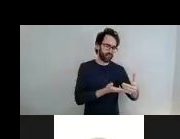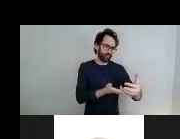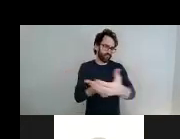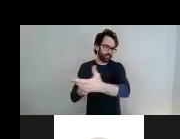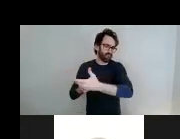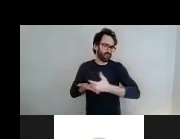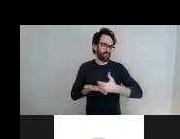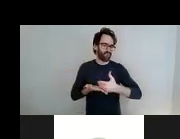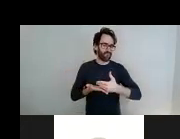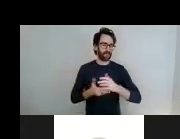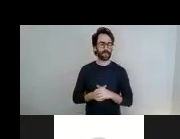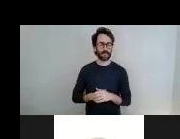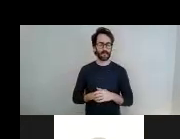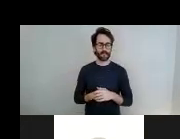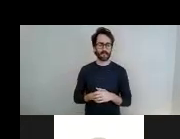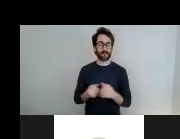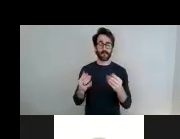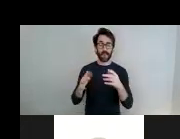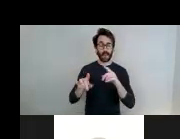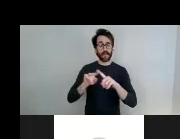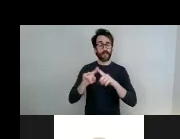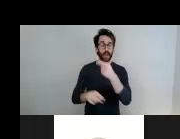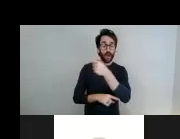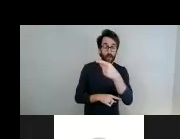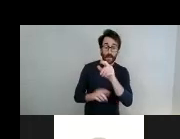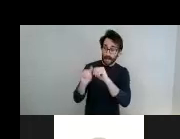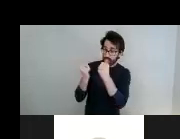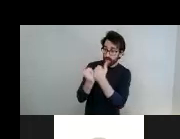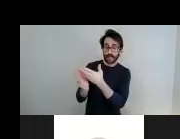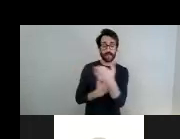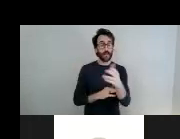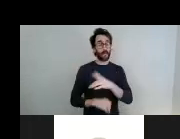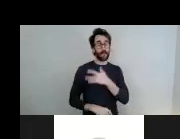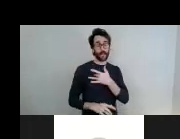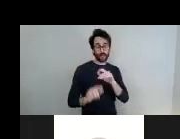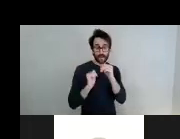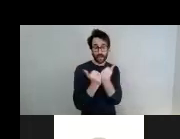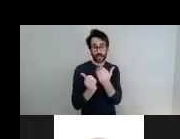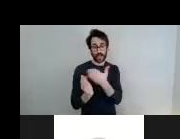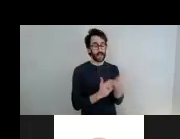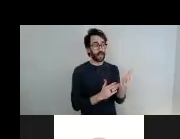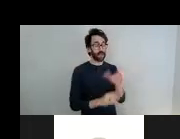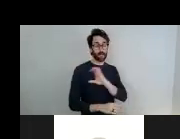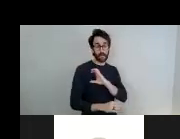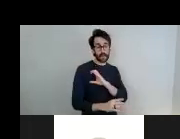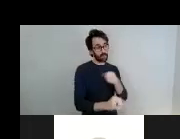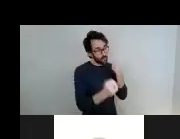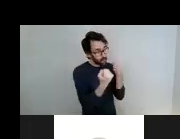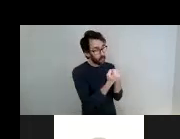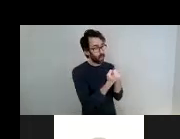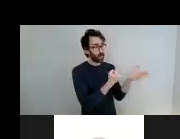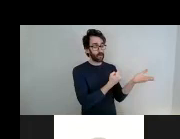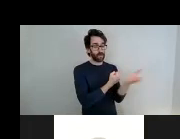We partner up with various government agencies, provincial agencies. We support law enforcement and